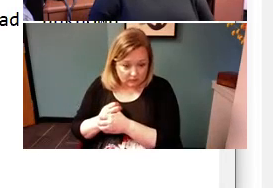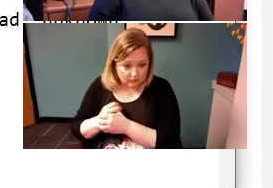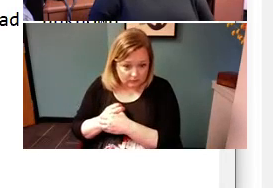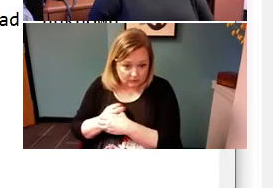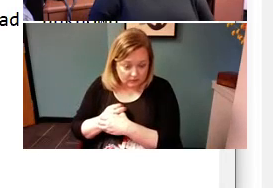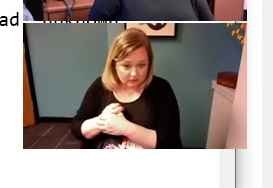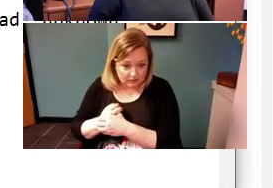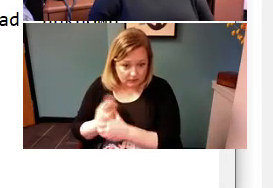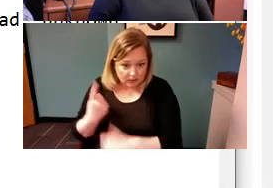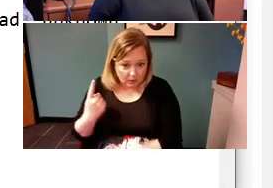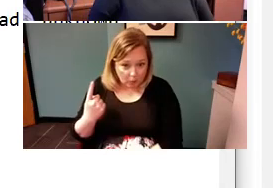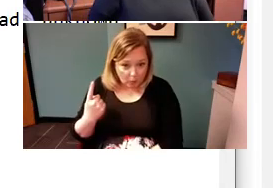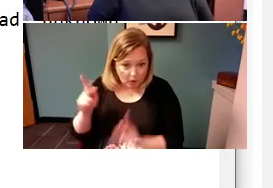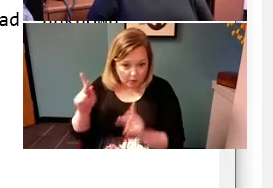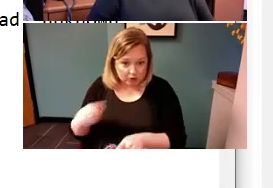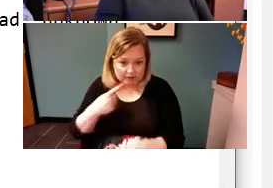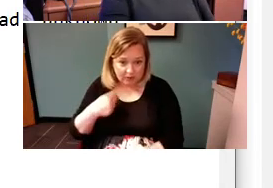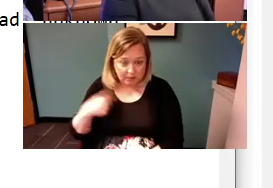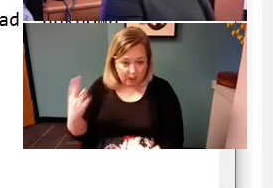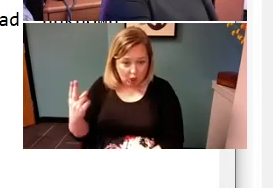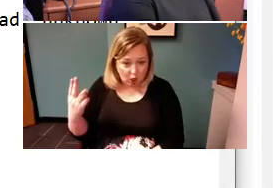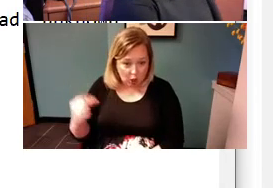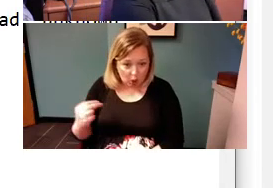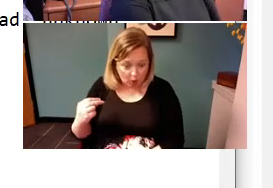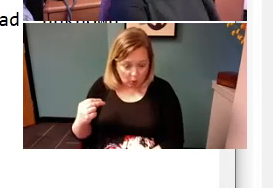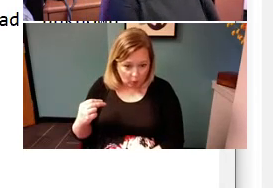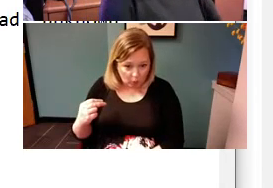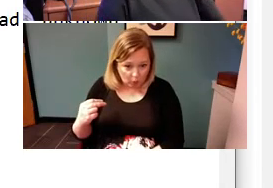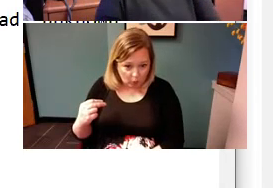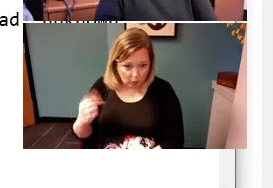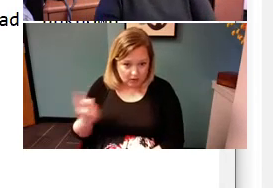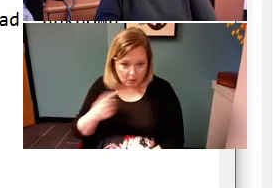I have one no. Java has that. Yes, Taha, you are right. Java has that.